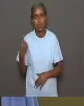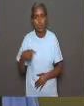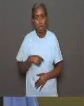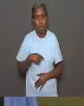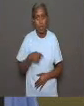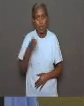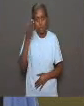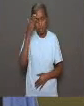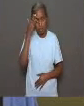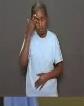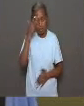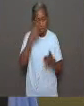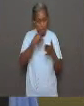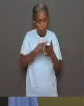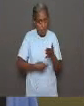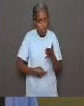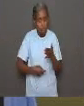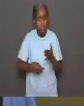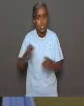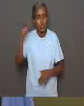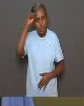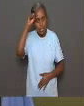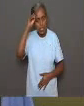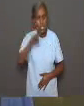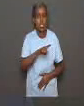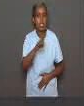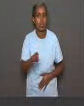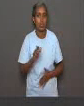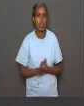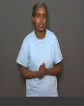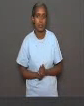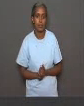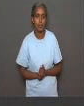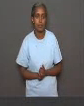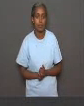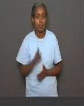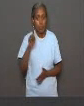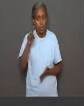known values into Snell's equation.